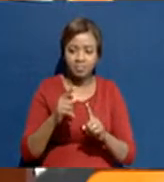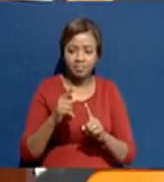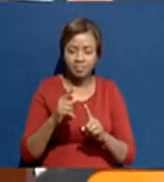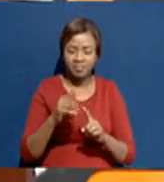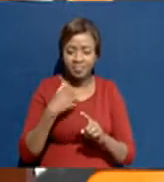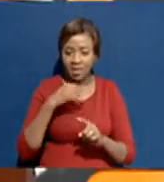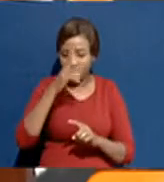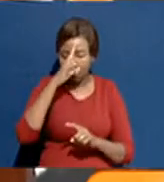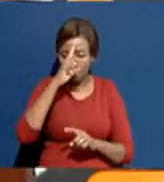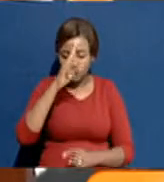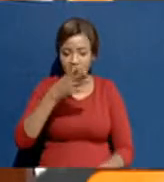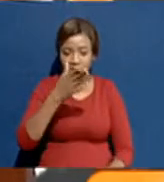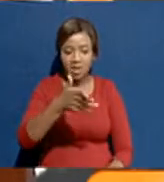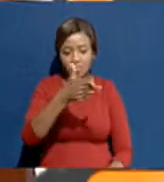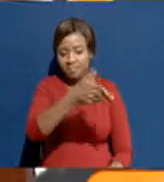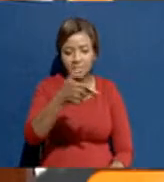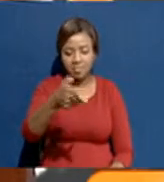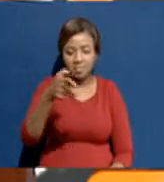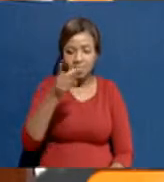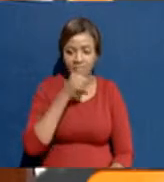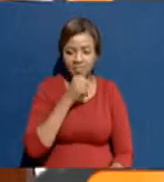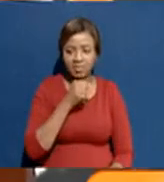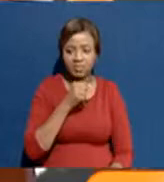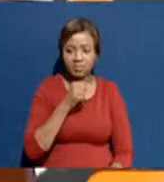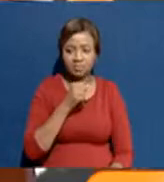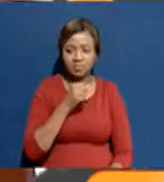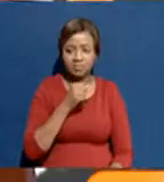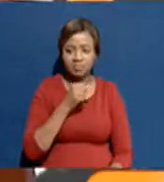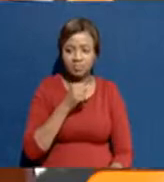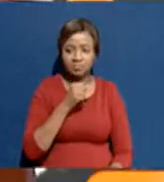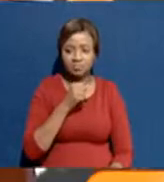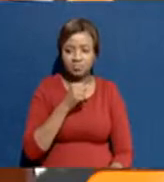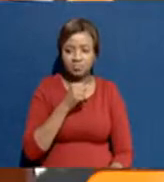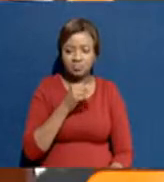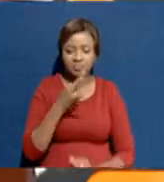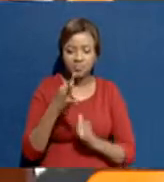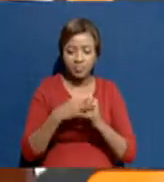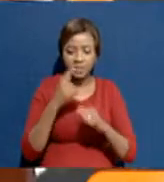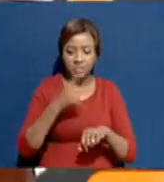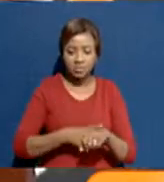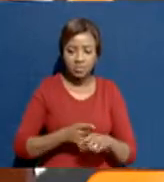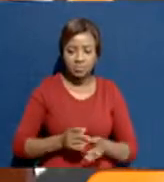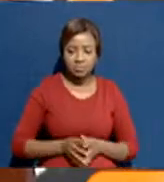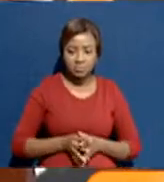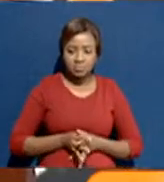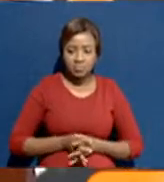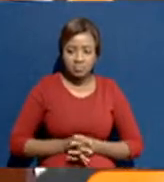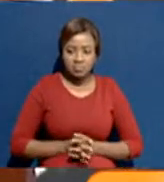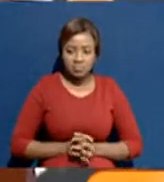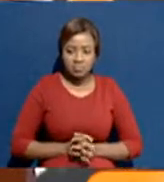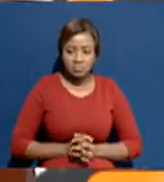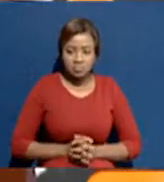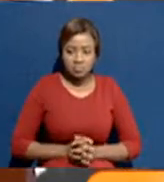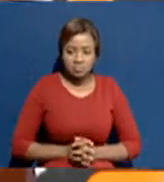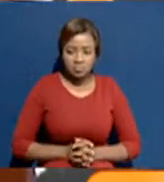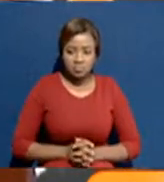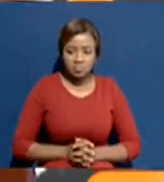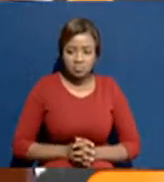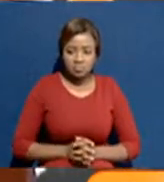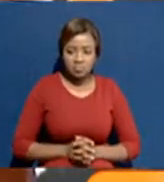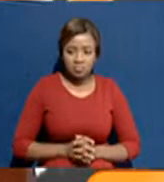officers, police officers from Hadi police station. They were shot at 8 times in their car, and they even